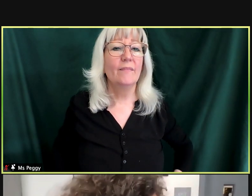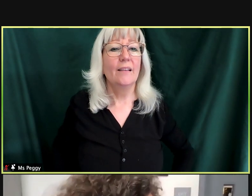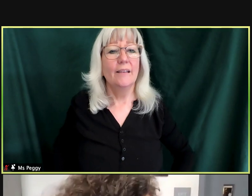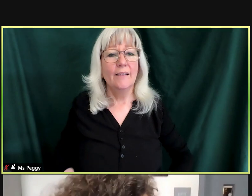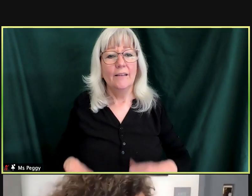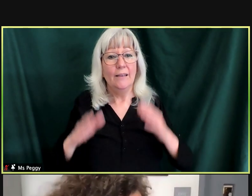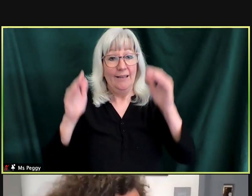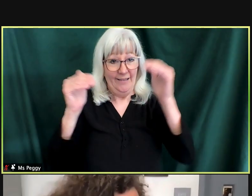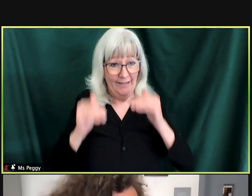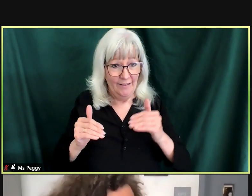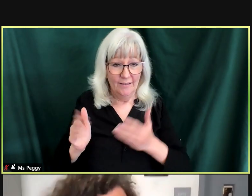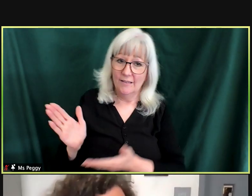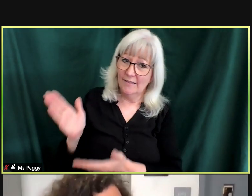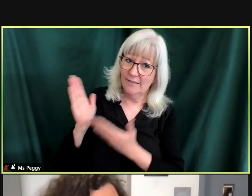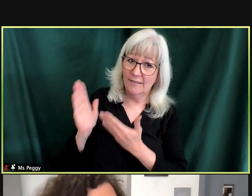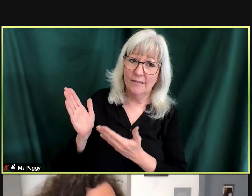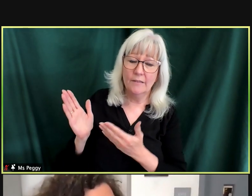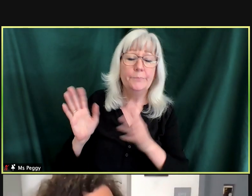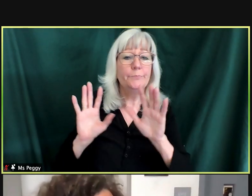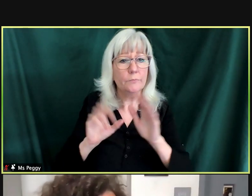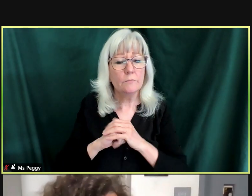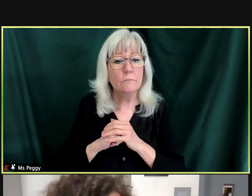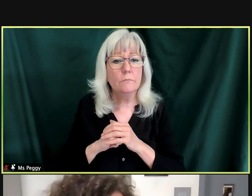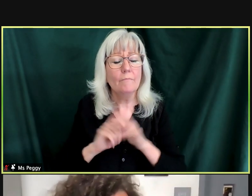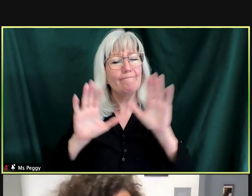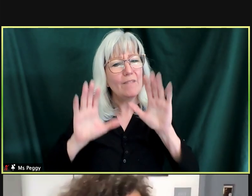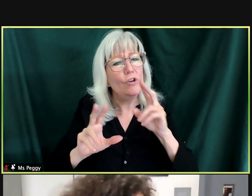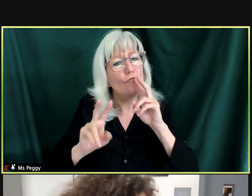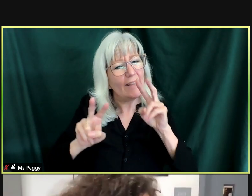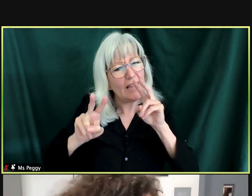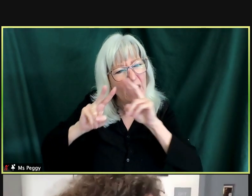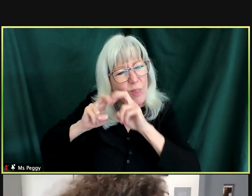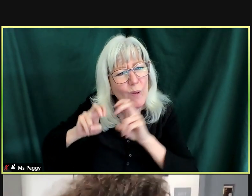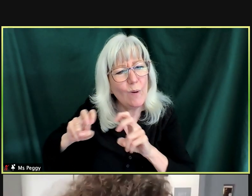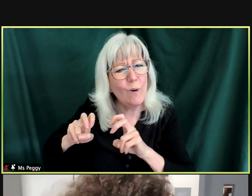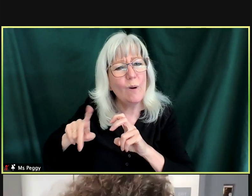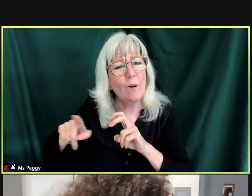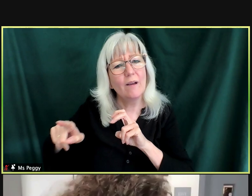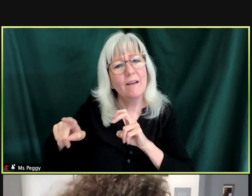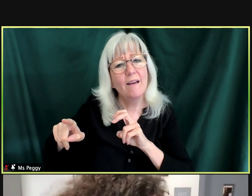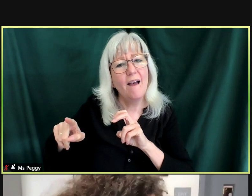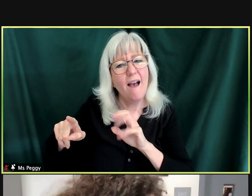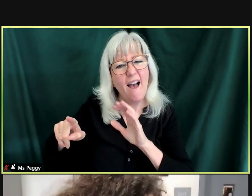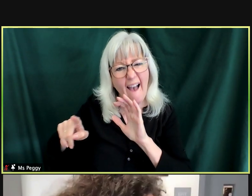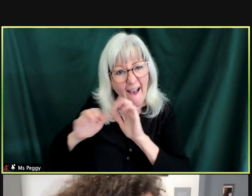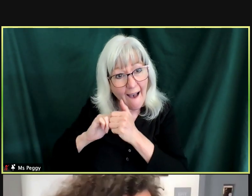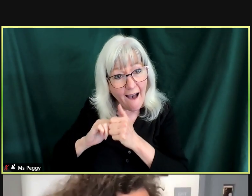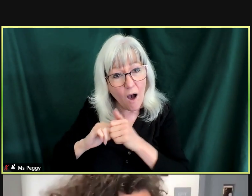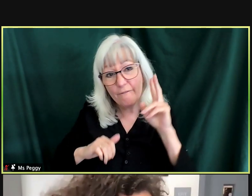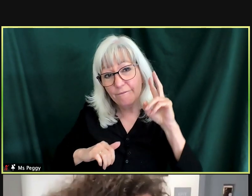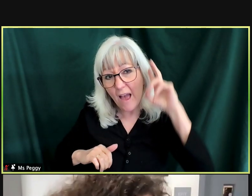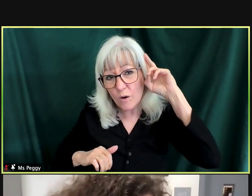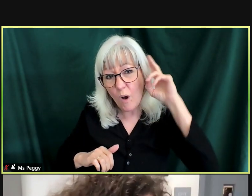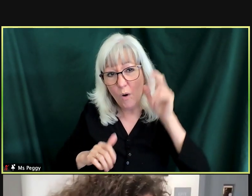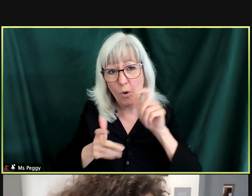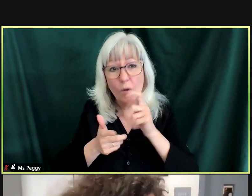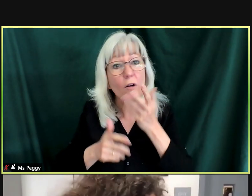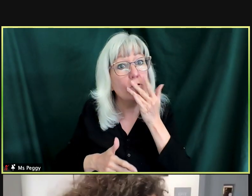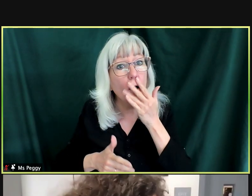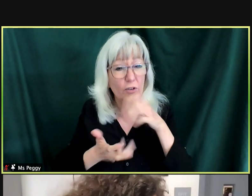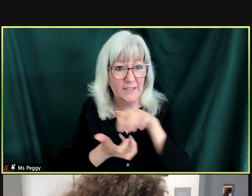Okay, so what I want you to do is really look at how he's mixing his colors. You may have to mix